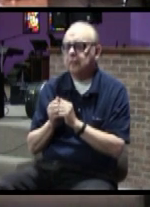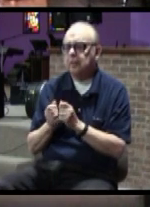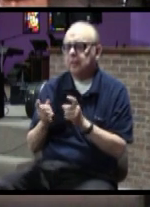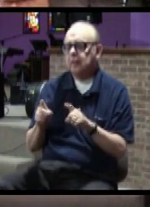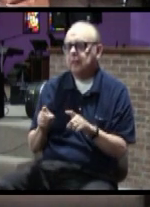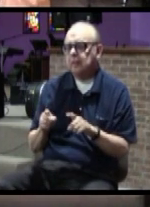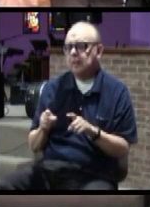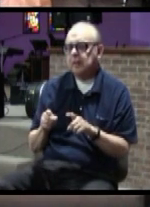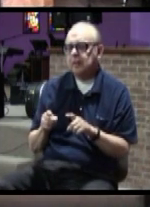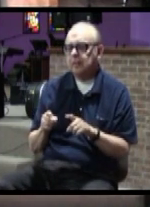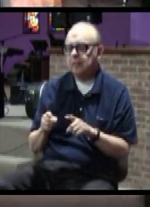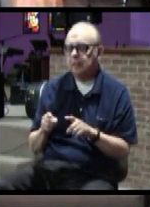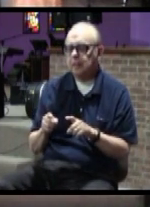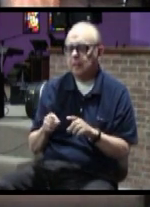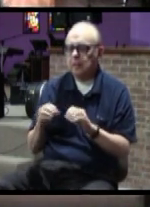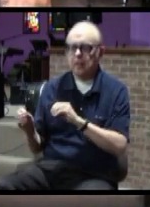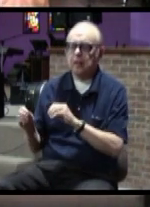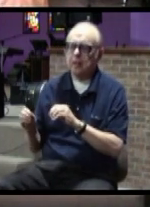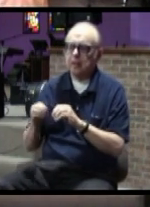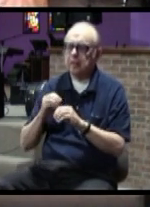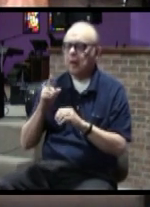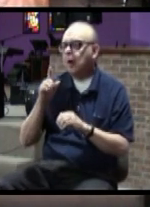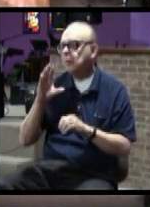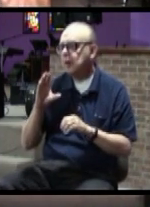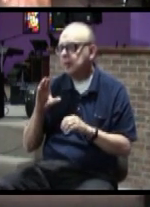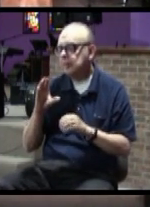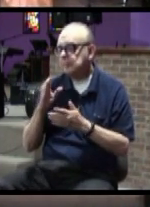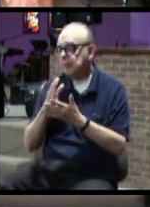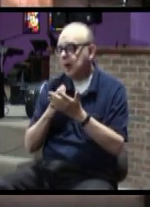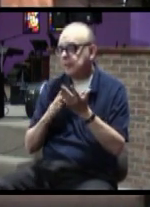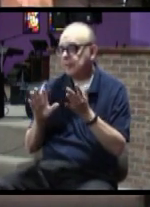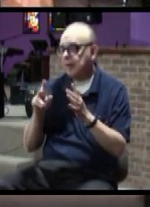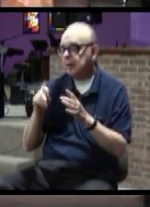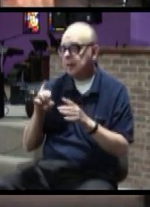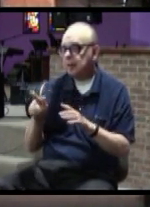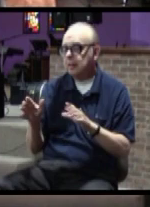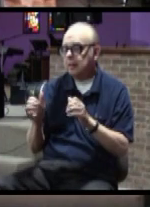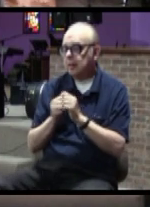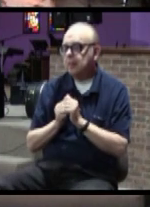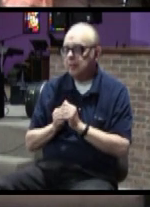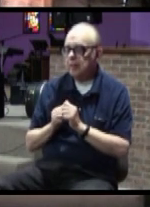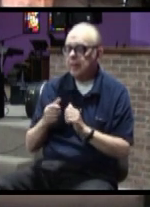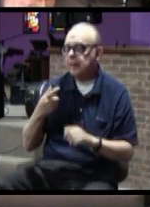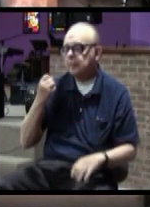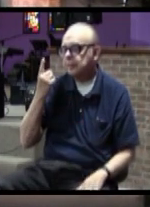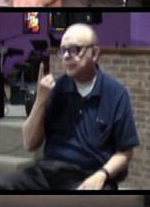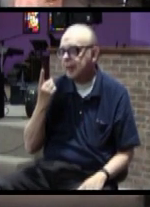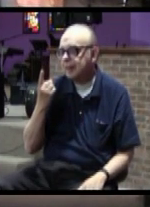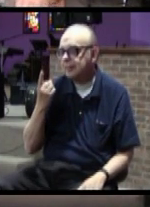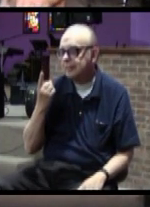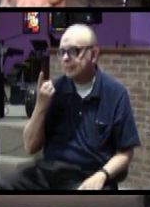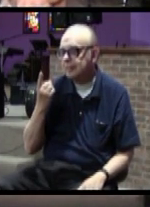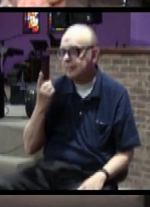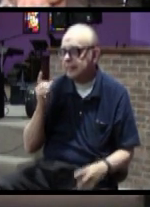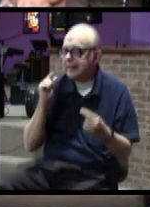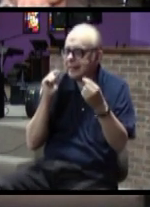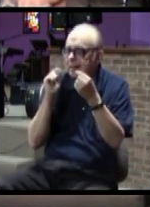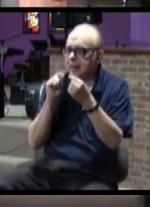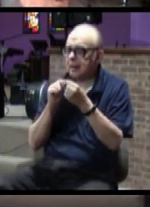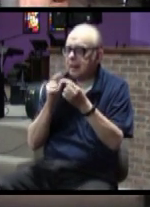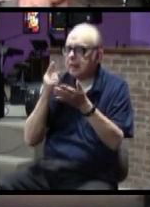together, when you take and you put all 100 pieces of that puzzle together, then you will